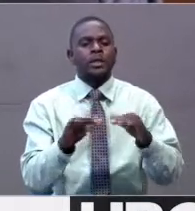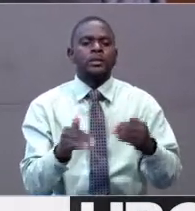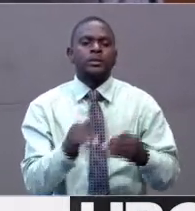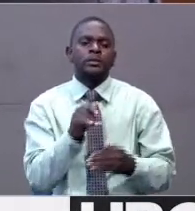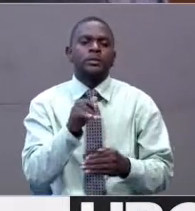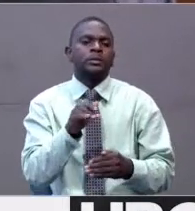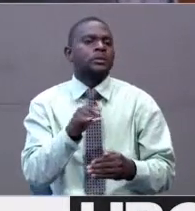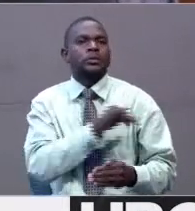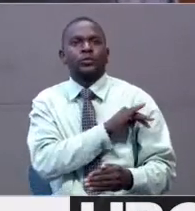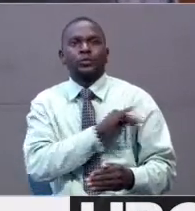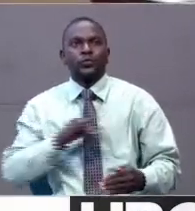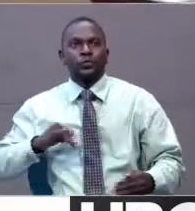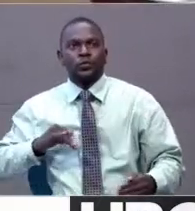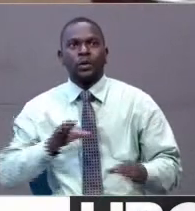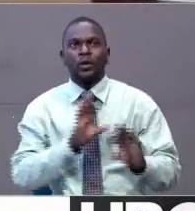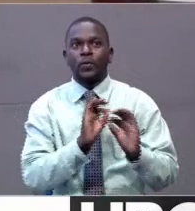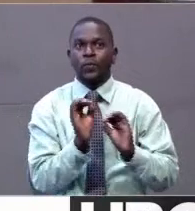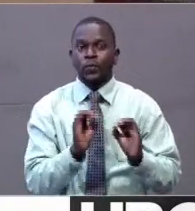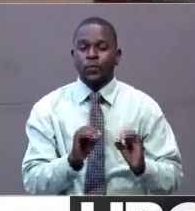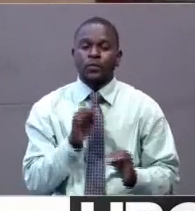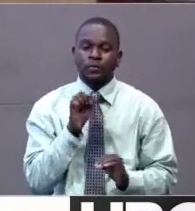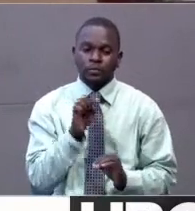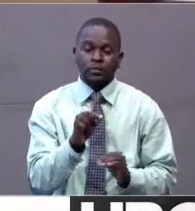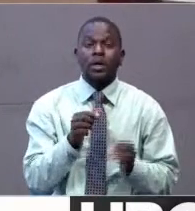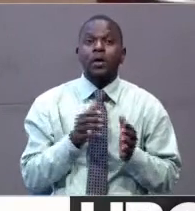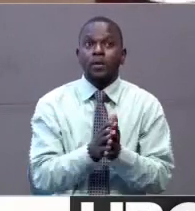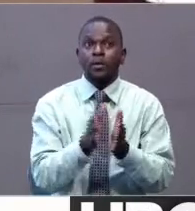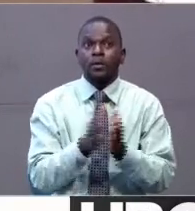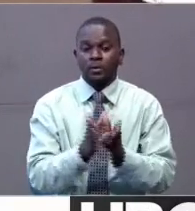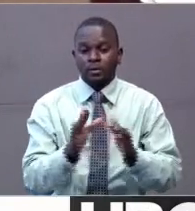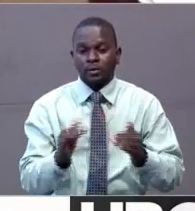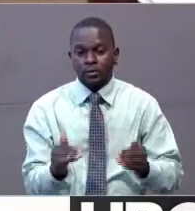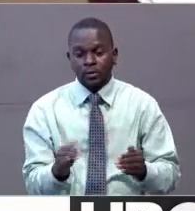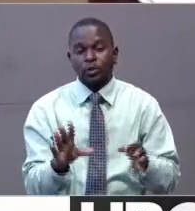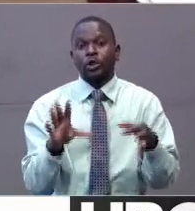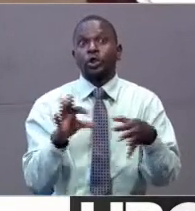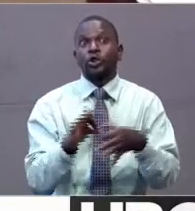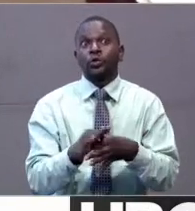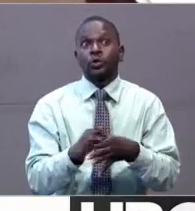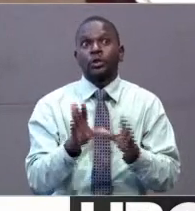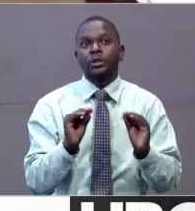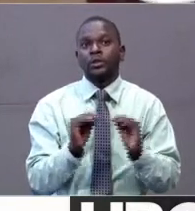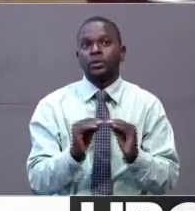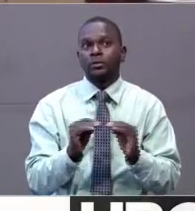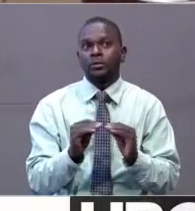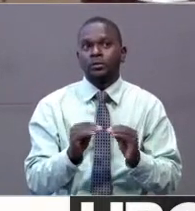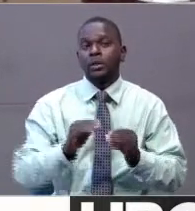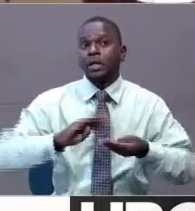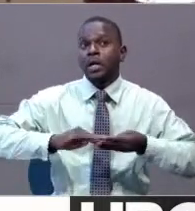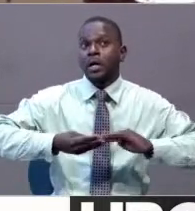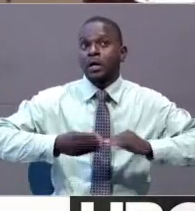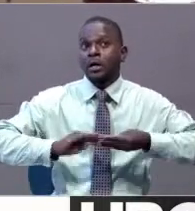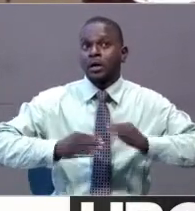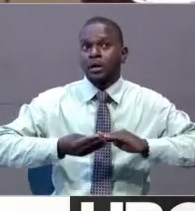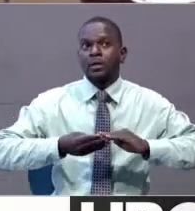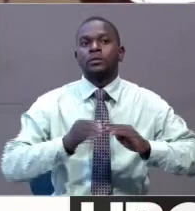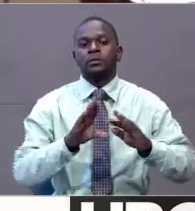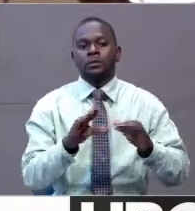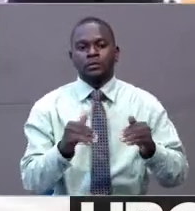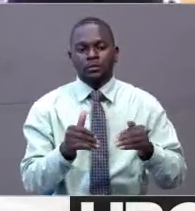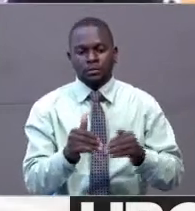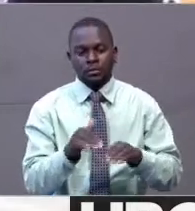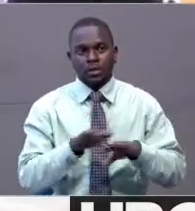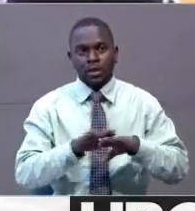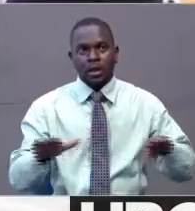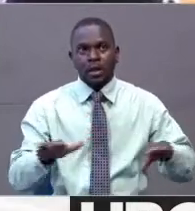no objection has been raised. This was disclosed during a joint meeting with other concerned stakeholders on the land